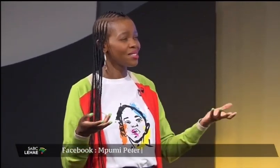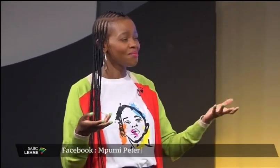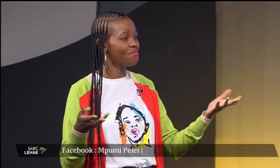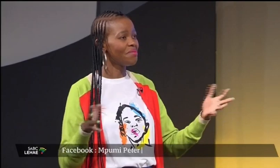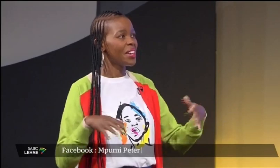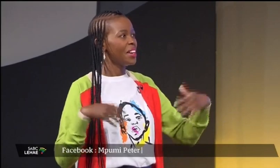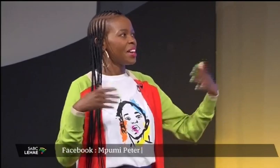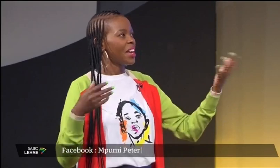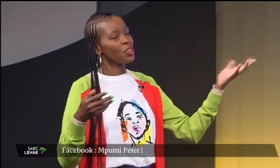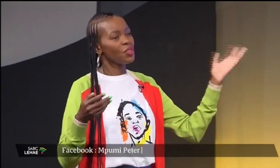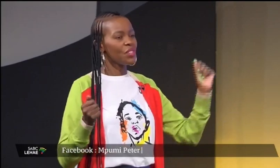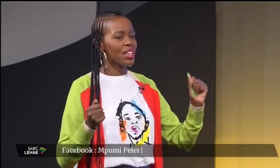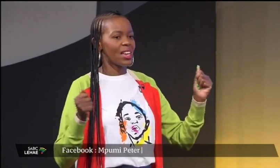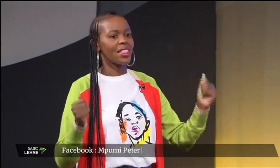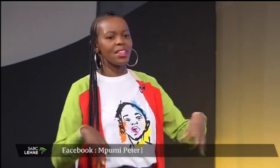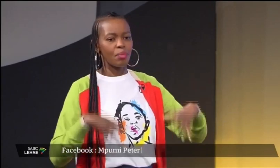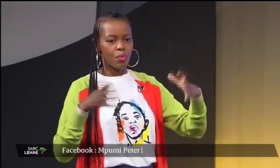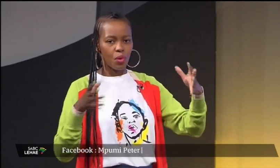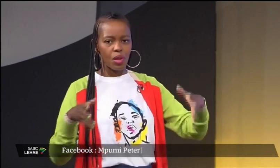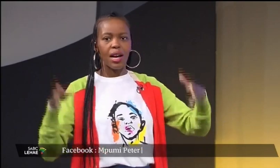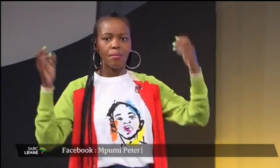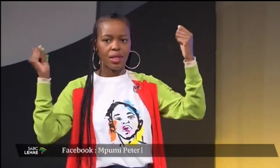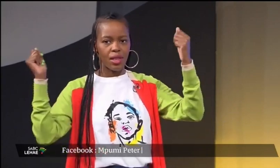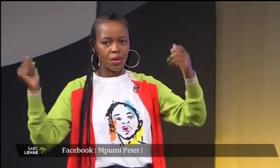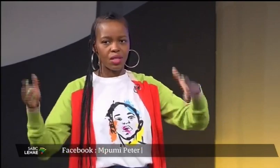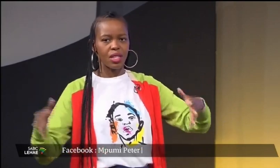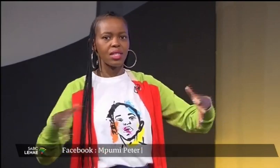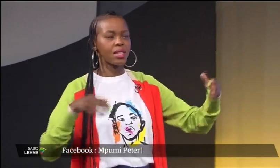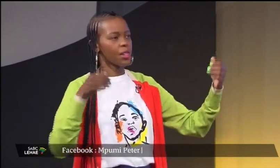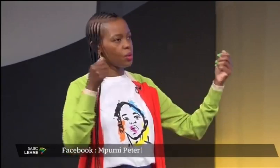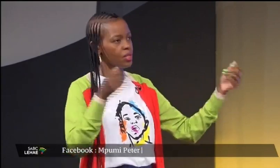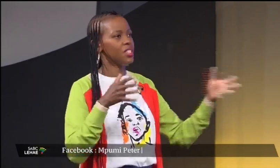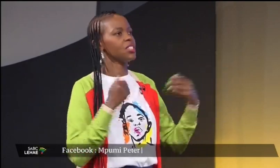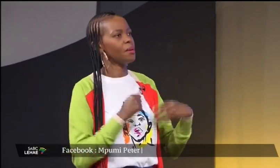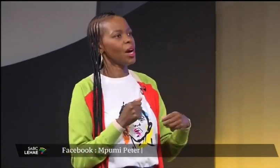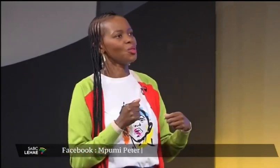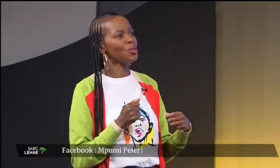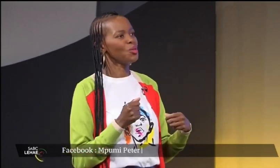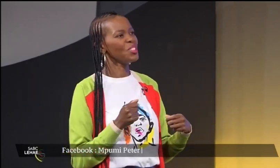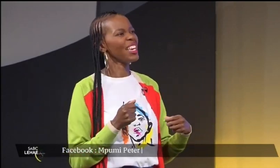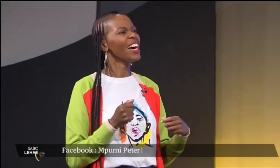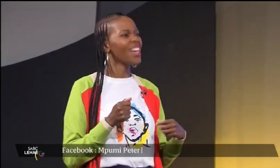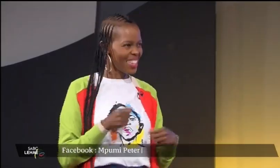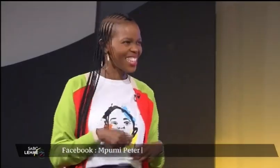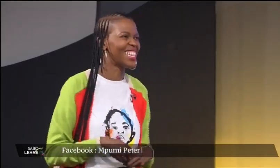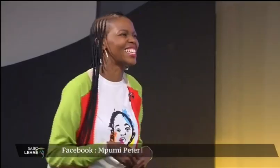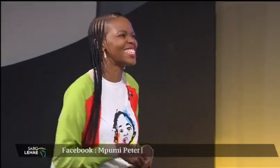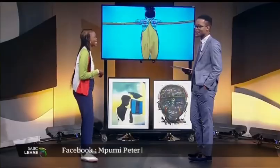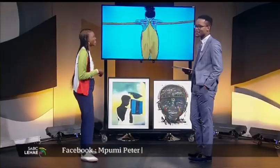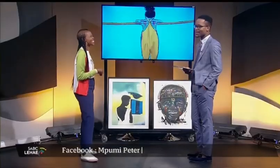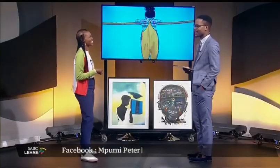party. Yes, end of year. End of year, and then people will come and they will sit and then I will teach them how to.